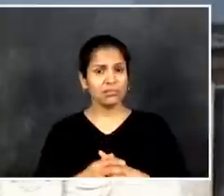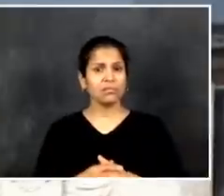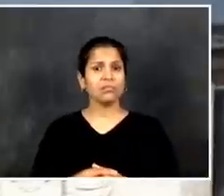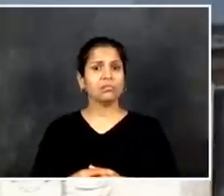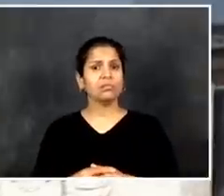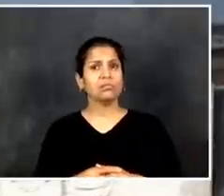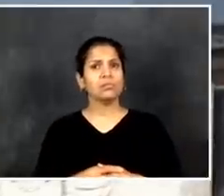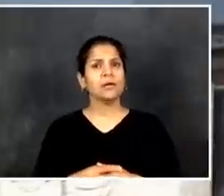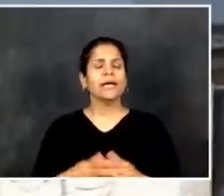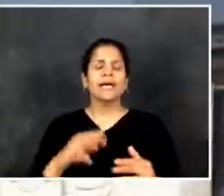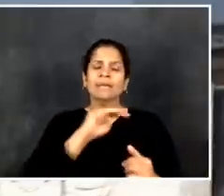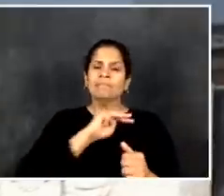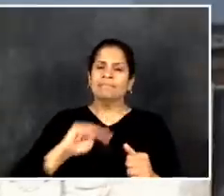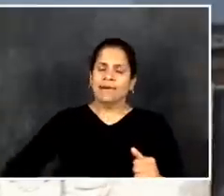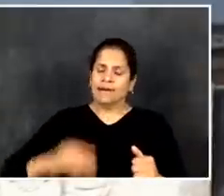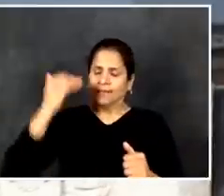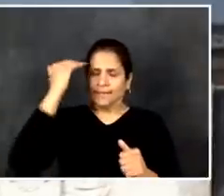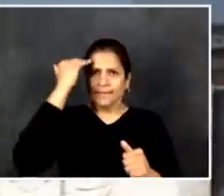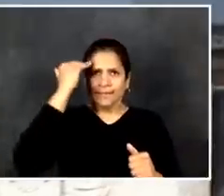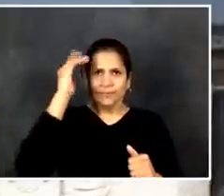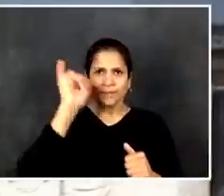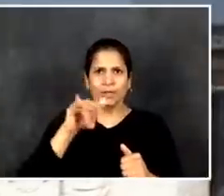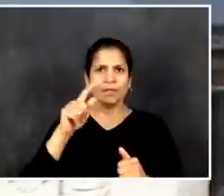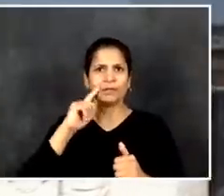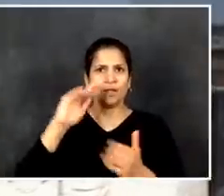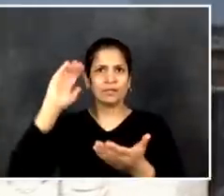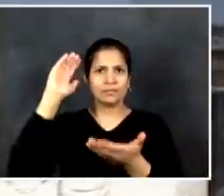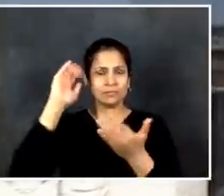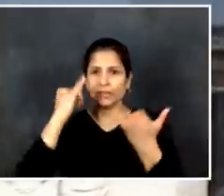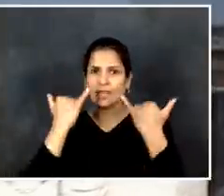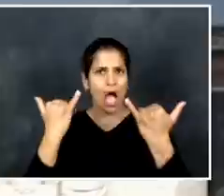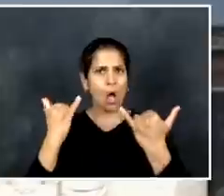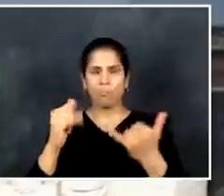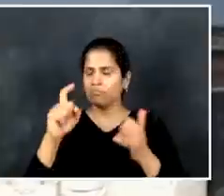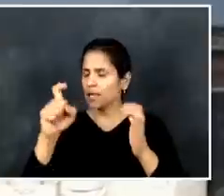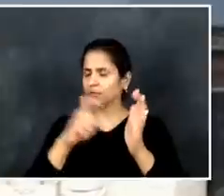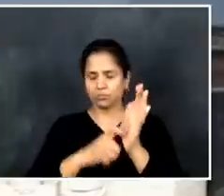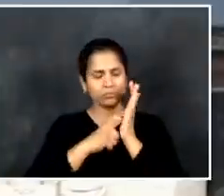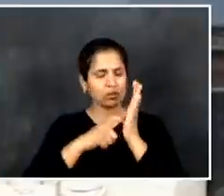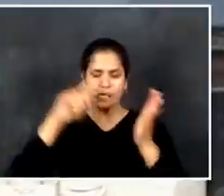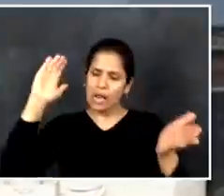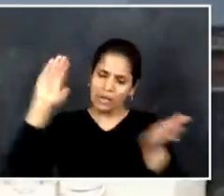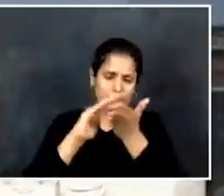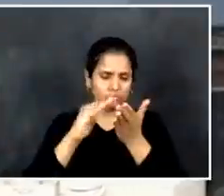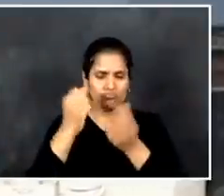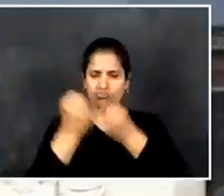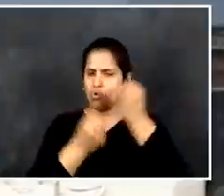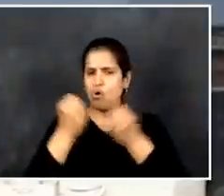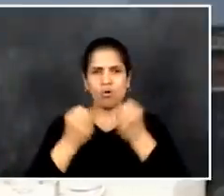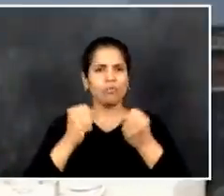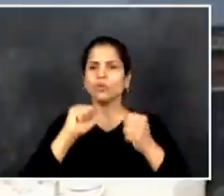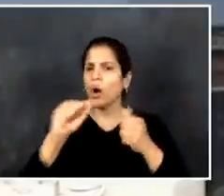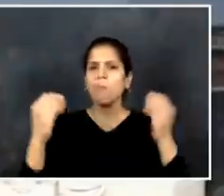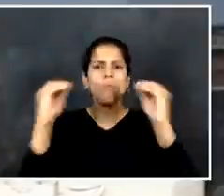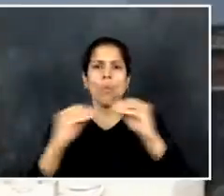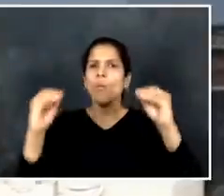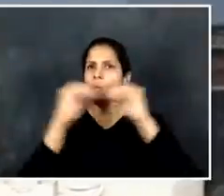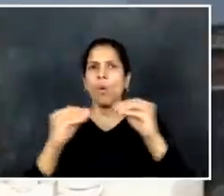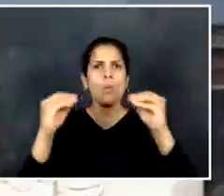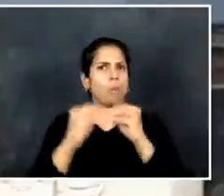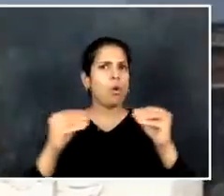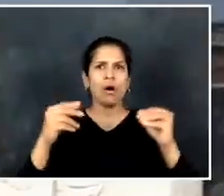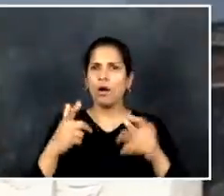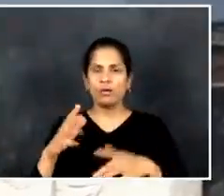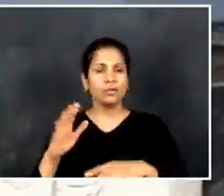on the road. I understand the temptation people have. They think, oh, there's, you know, no one here, I can go faster. It's dangerous. You